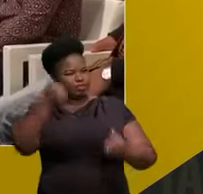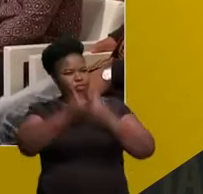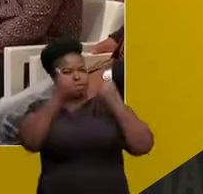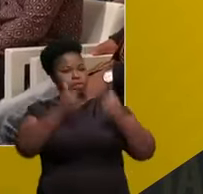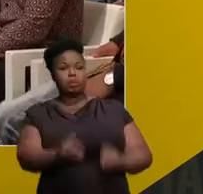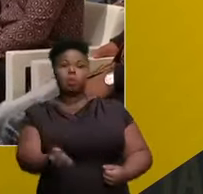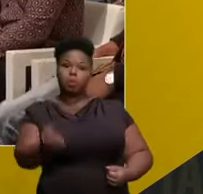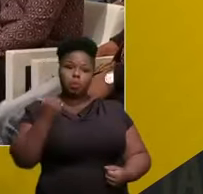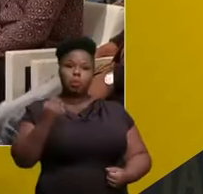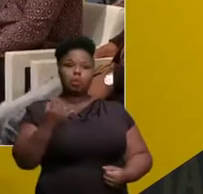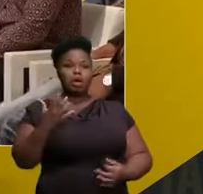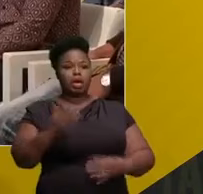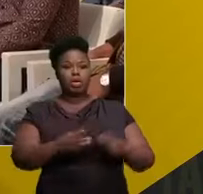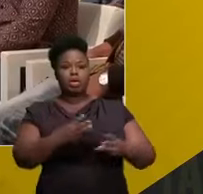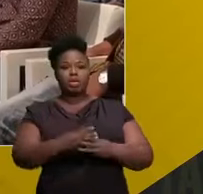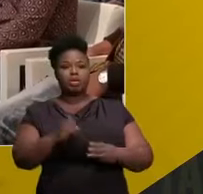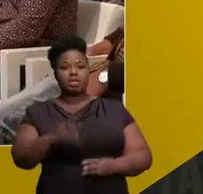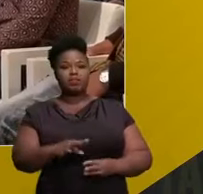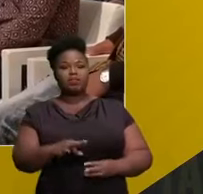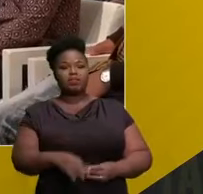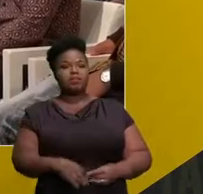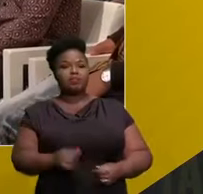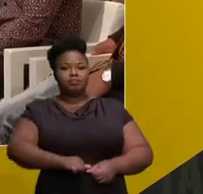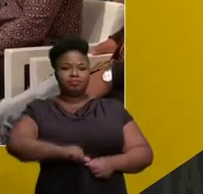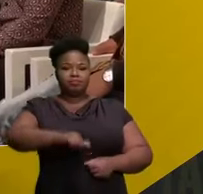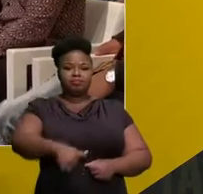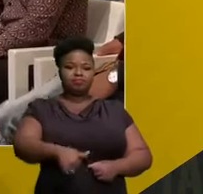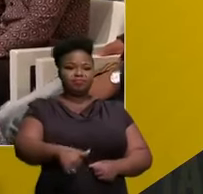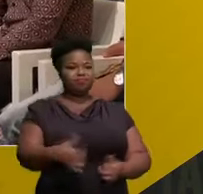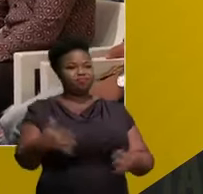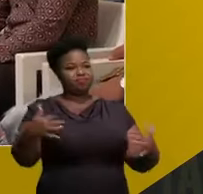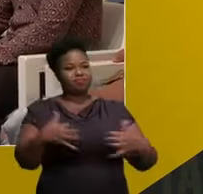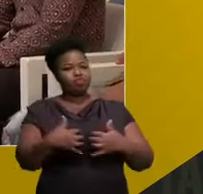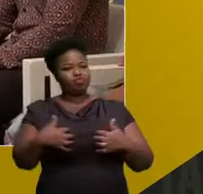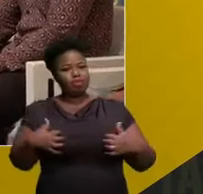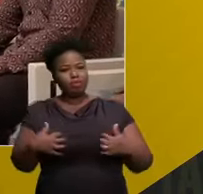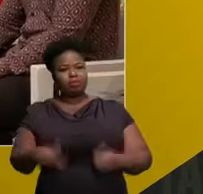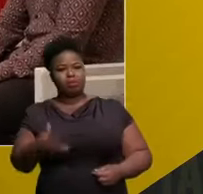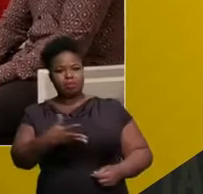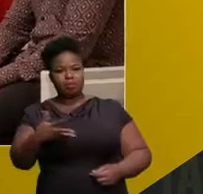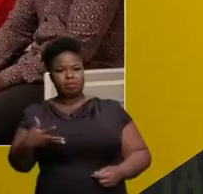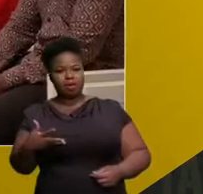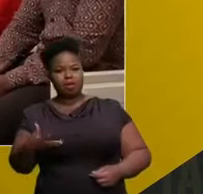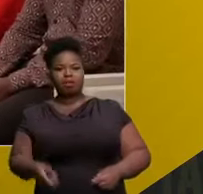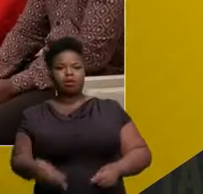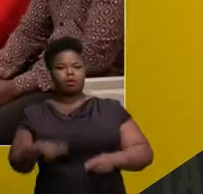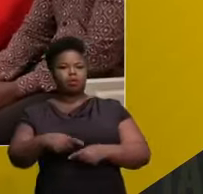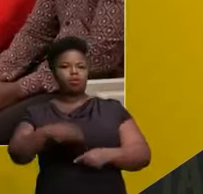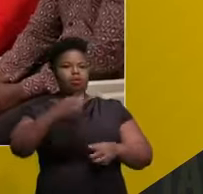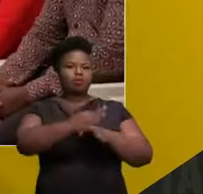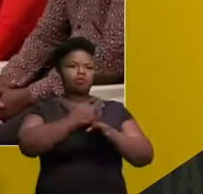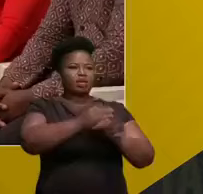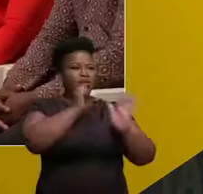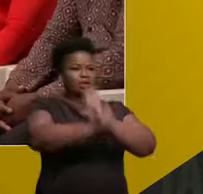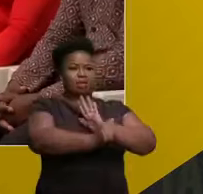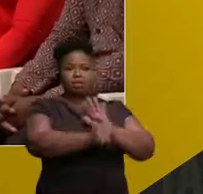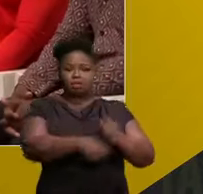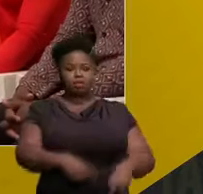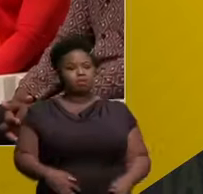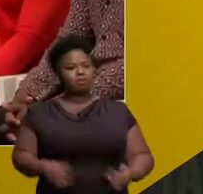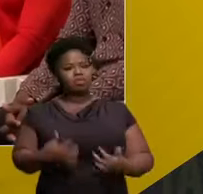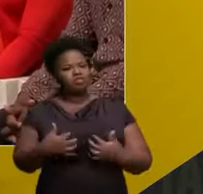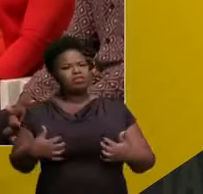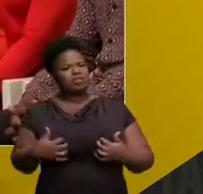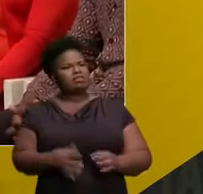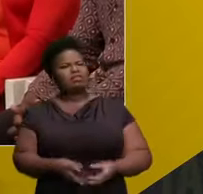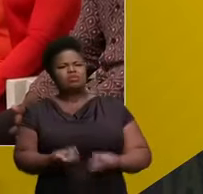heavy. Psychological post trauma of ukuthi ulahlekelwe umama, ubone umuntu abulala umama wakho, into enkulu, akusinto encane. But how do we